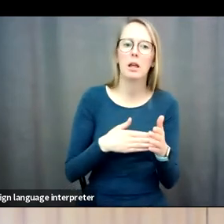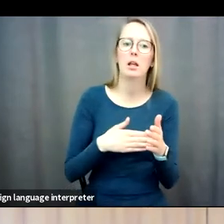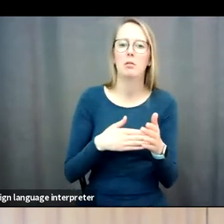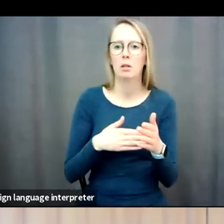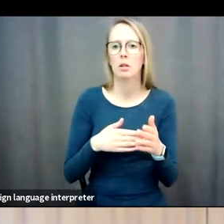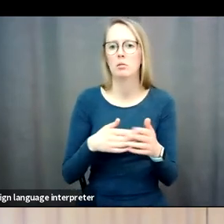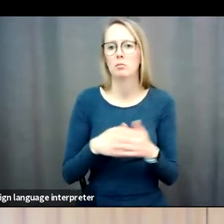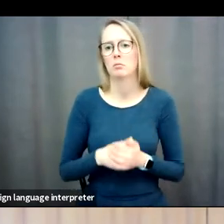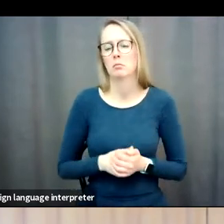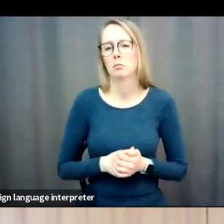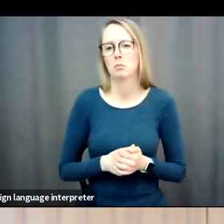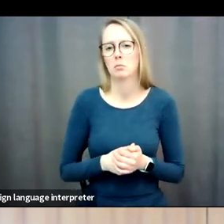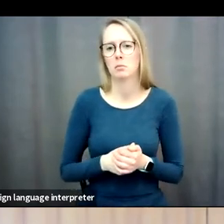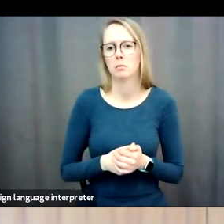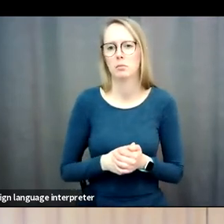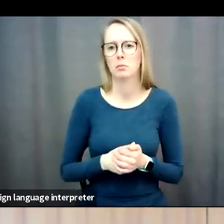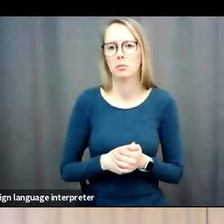targeted approach.